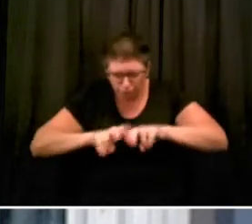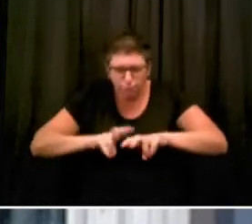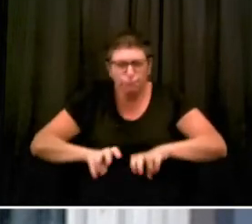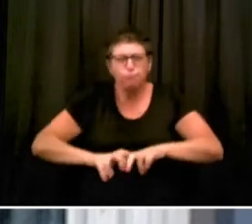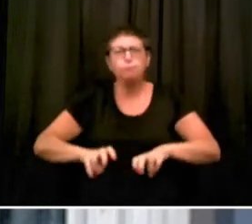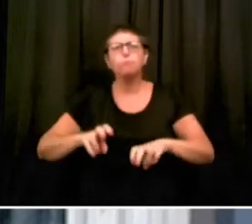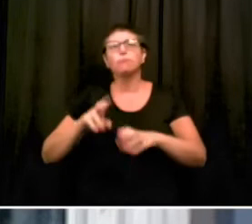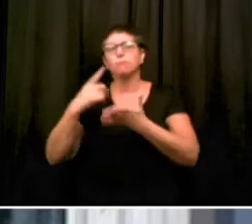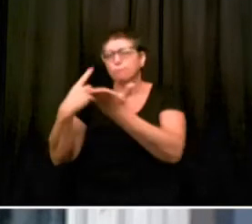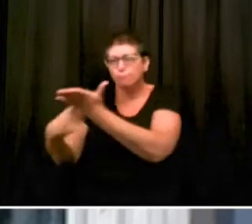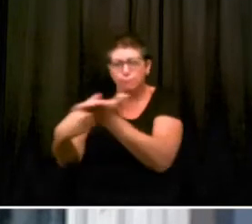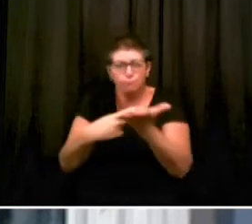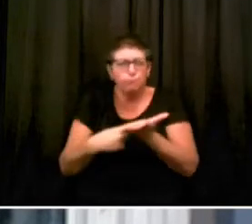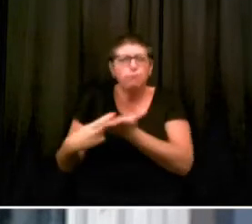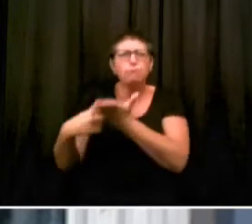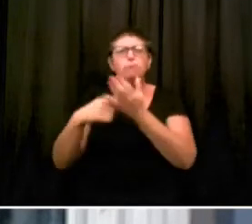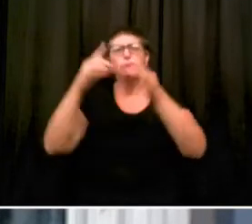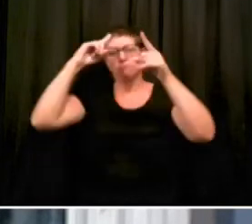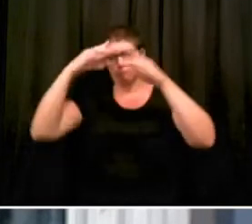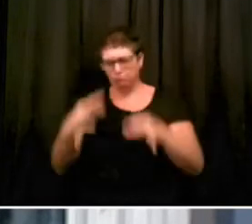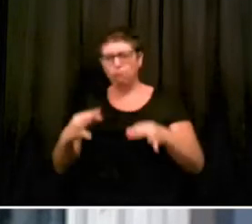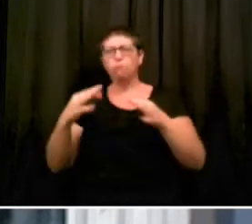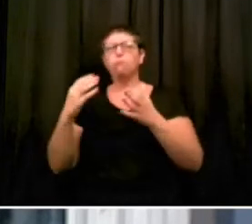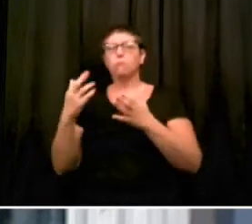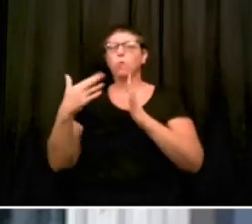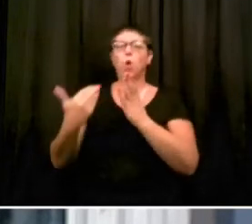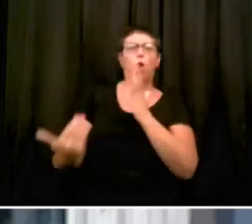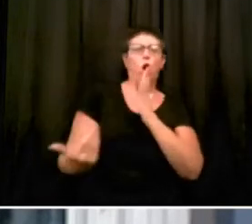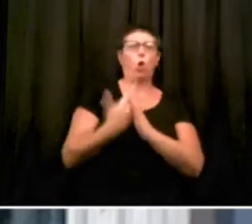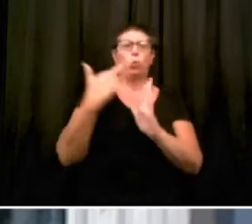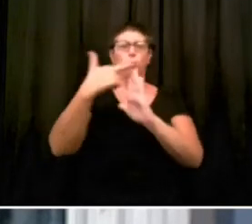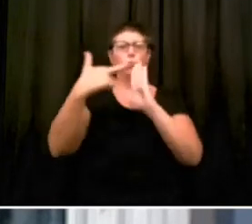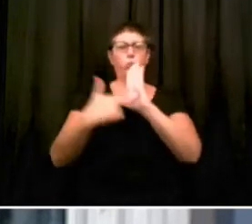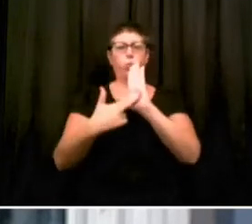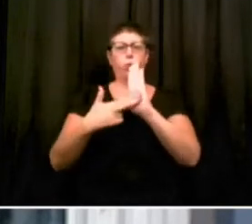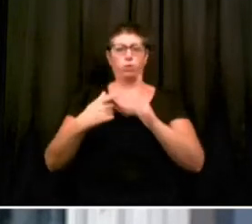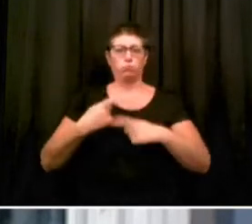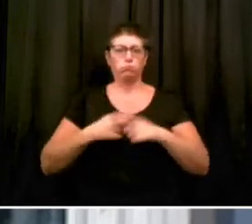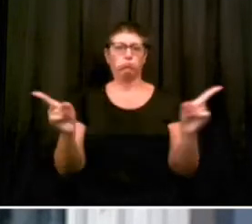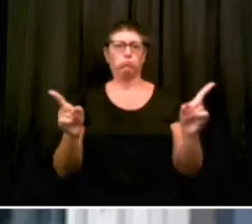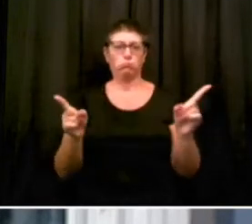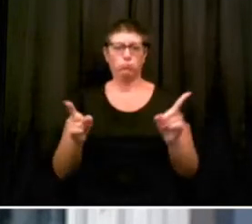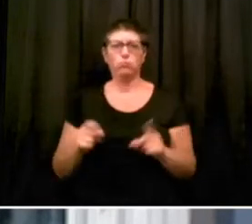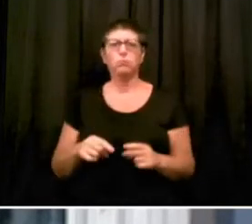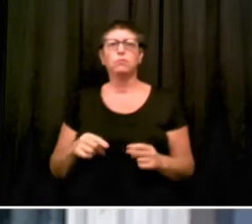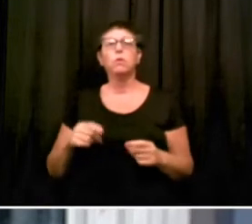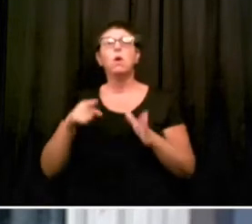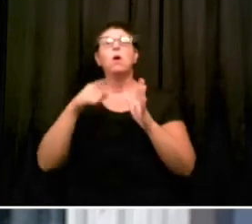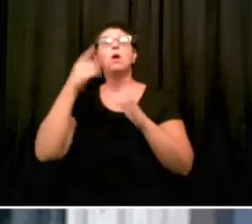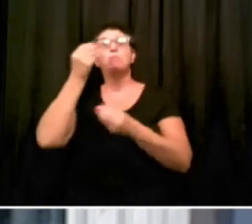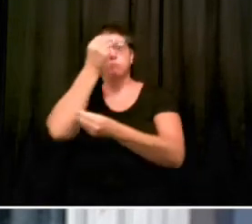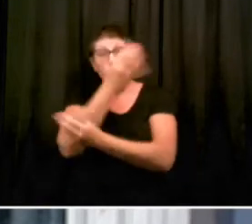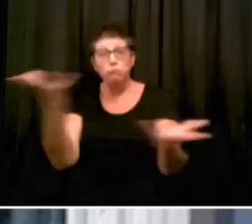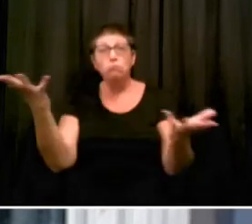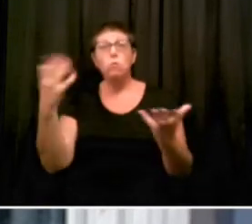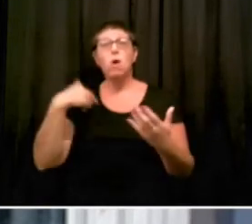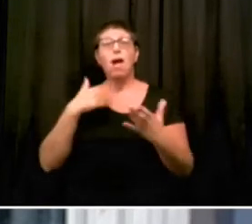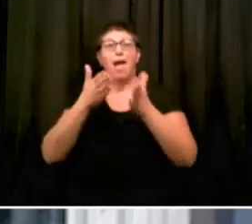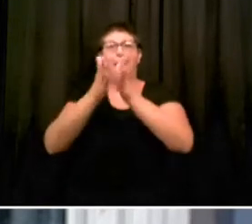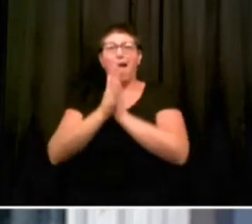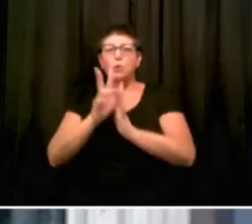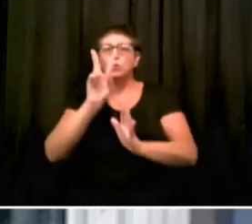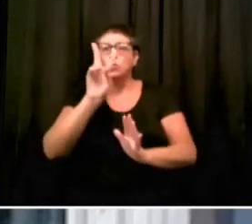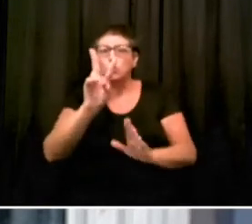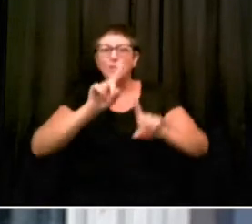and other agencies that we've consulted on this. The Blue Ribbon Panel came out, and overwhelmingly, I would categorize it, their words